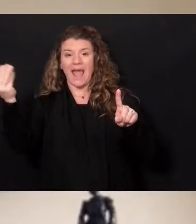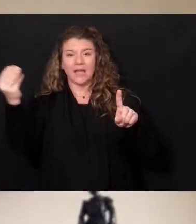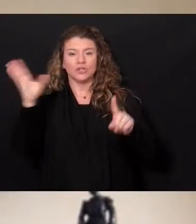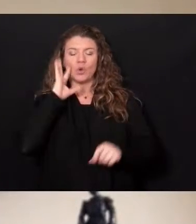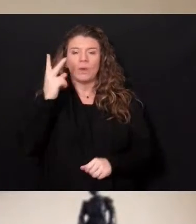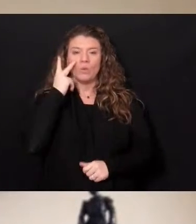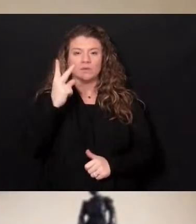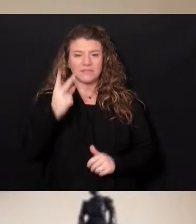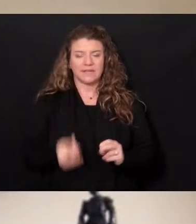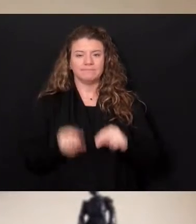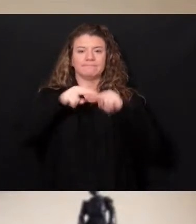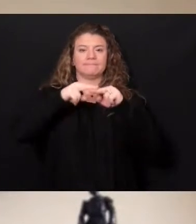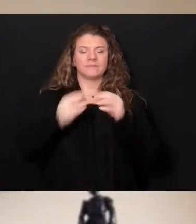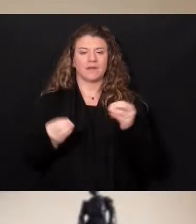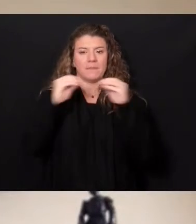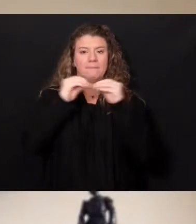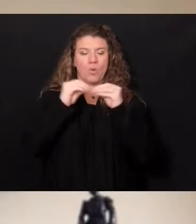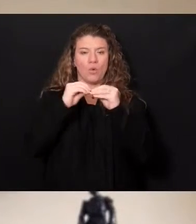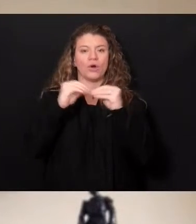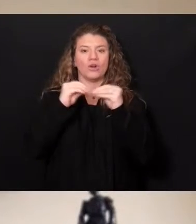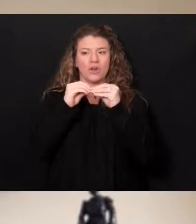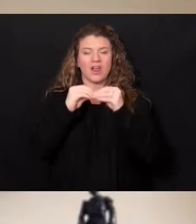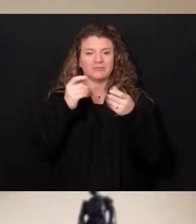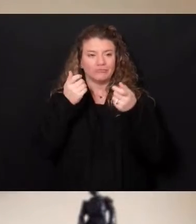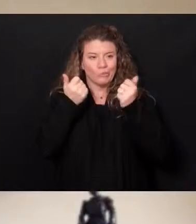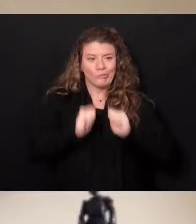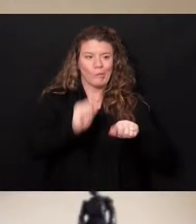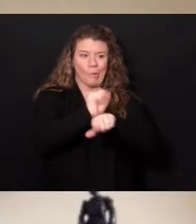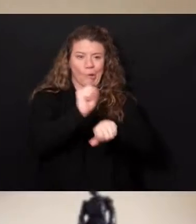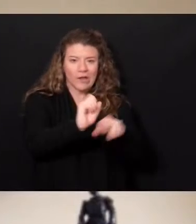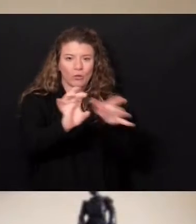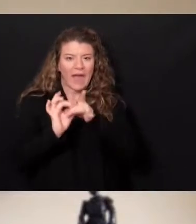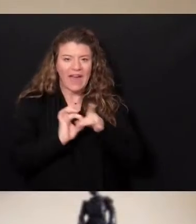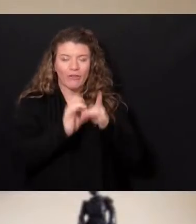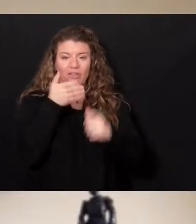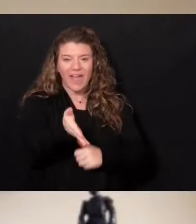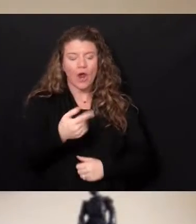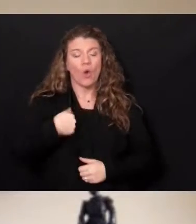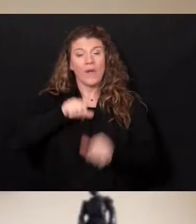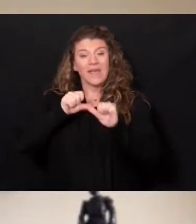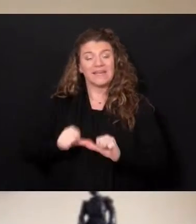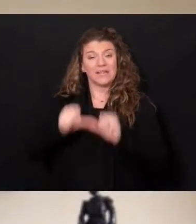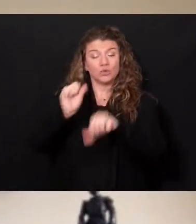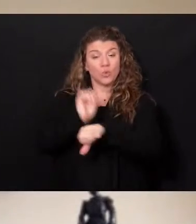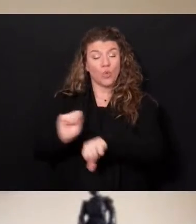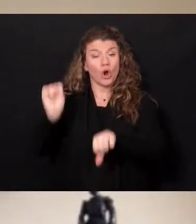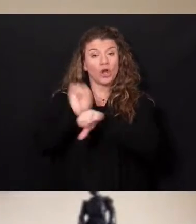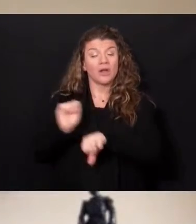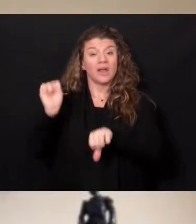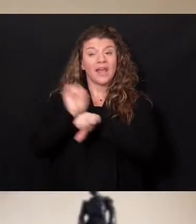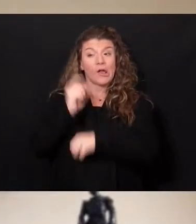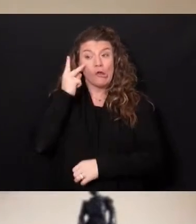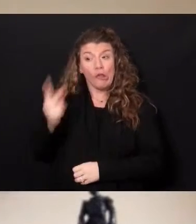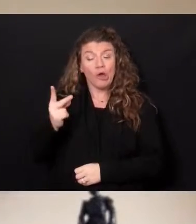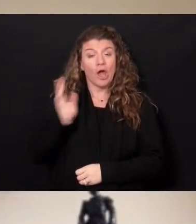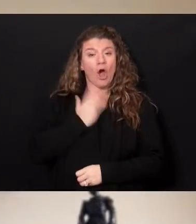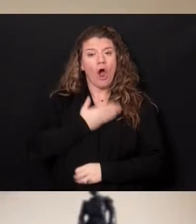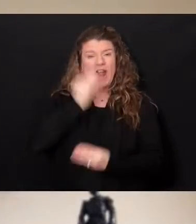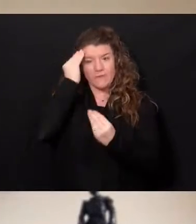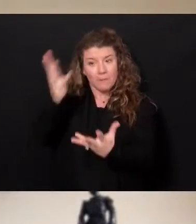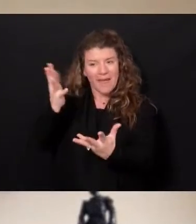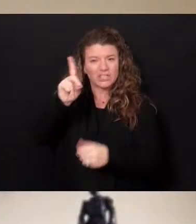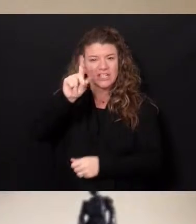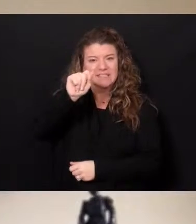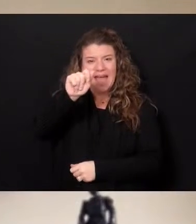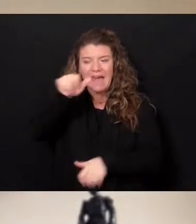significant increase in effort there. We continue to work and look at our data and